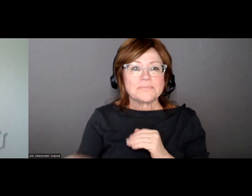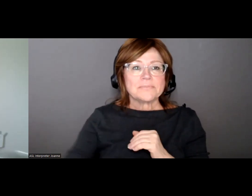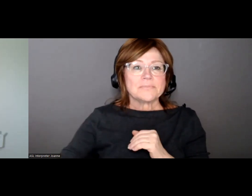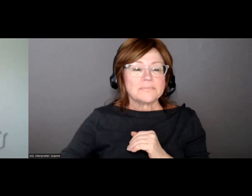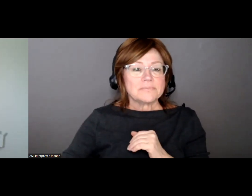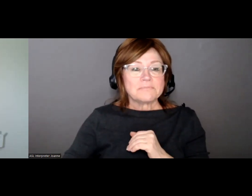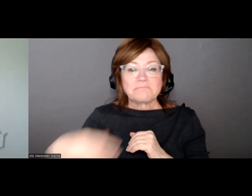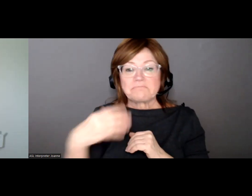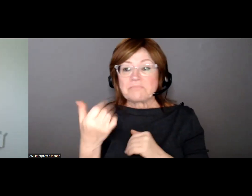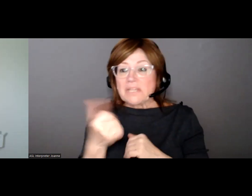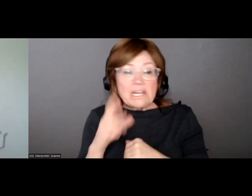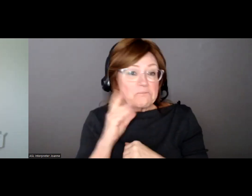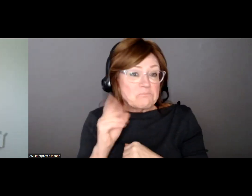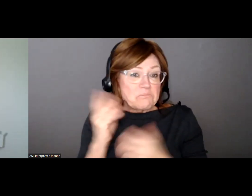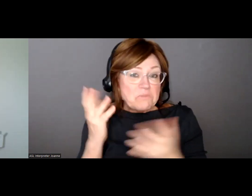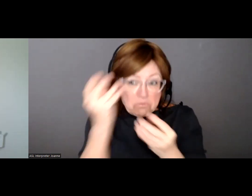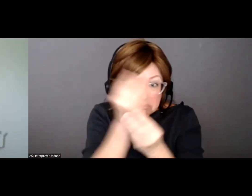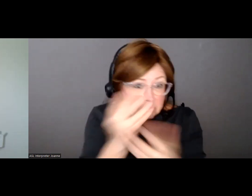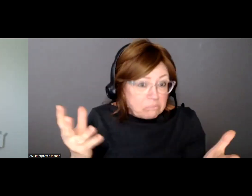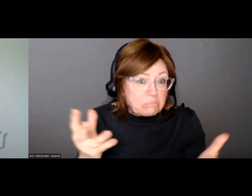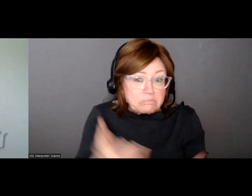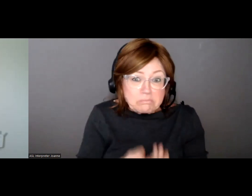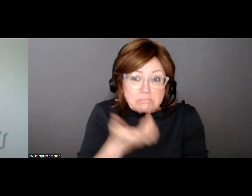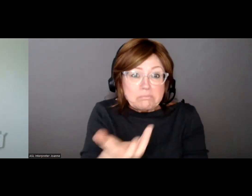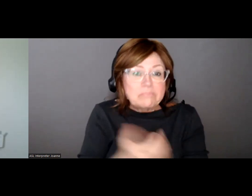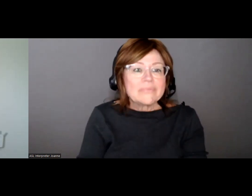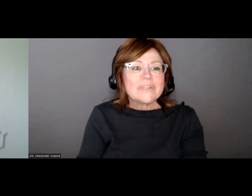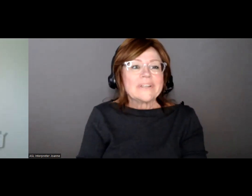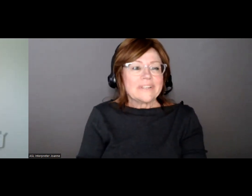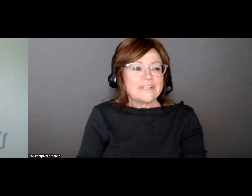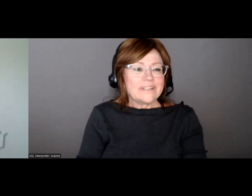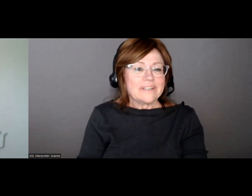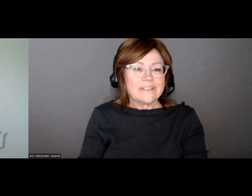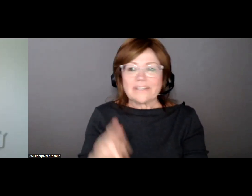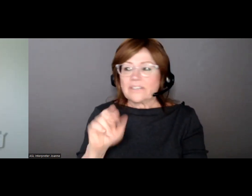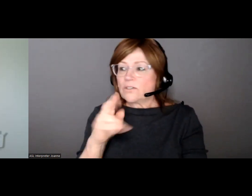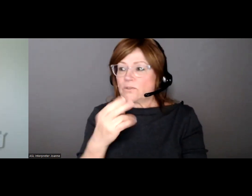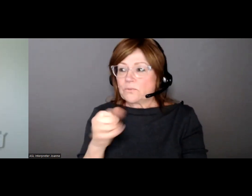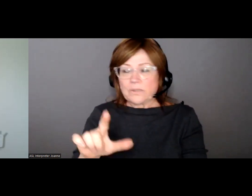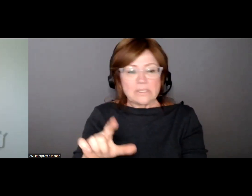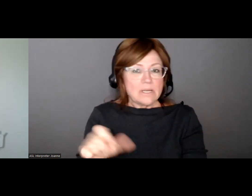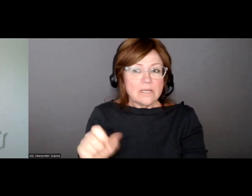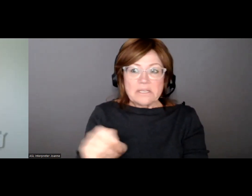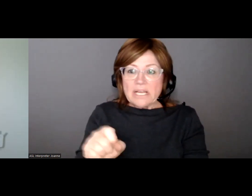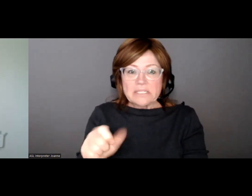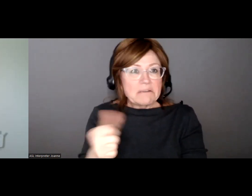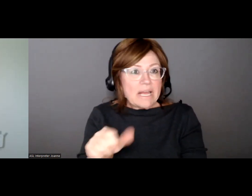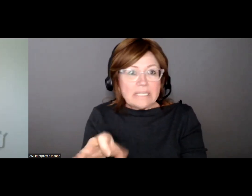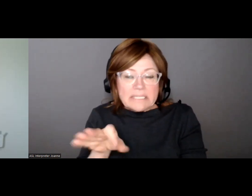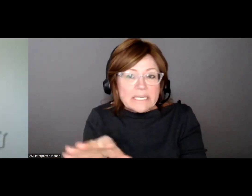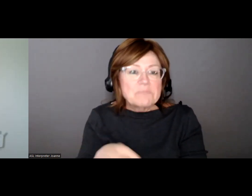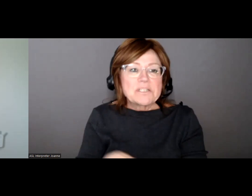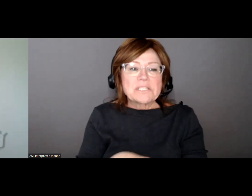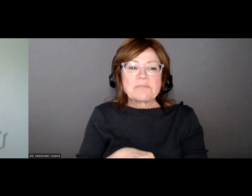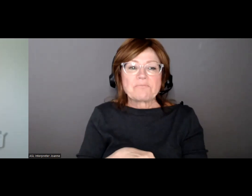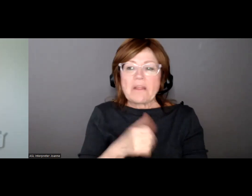Or experiences that you want to share? Because I would love if anyone has tips or anything.